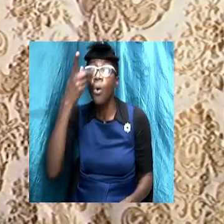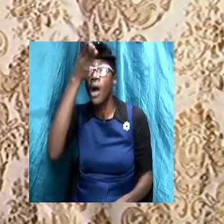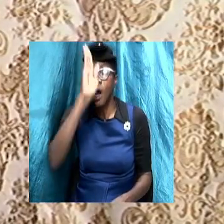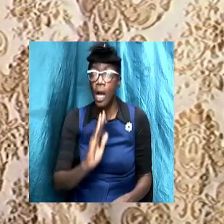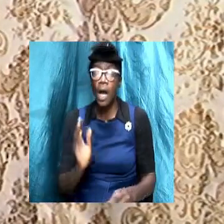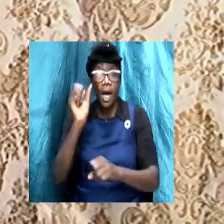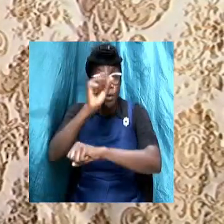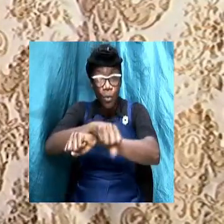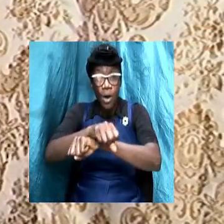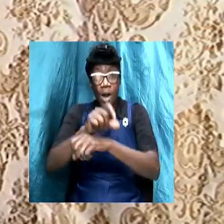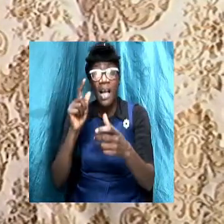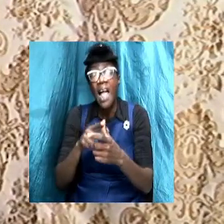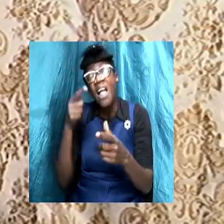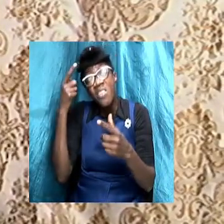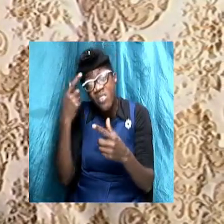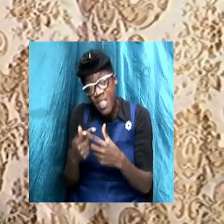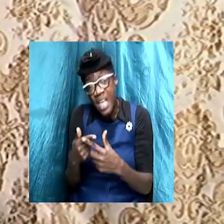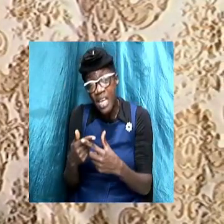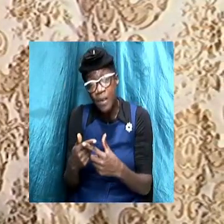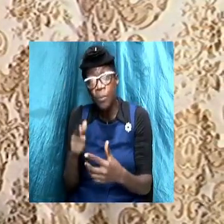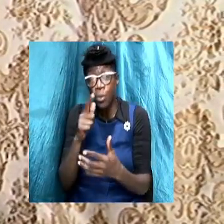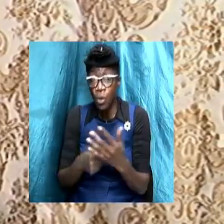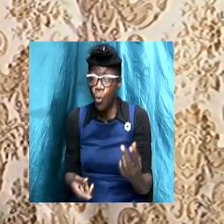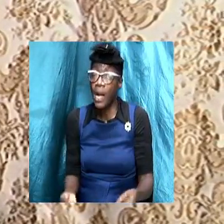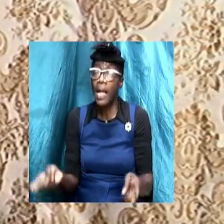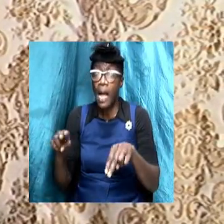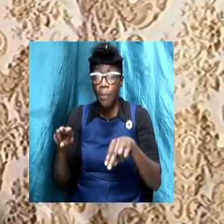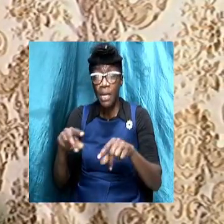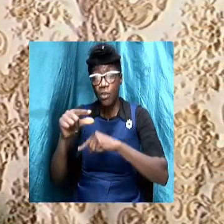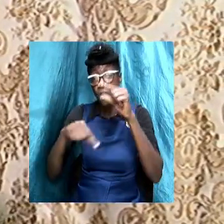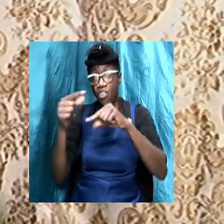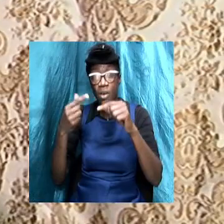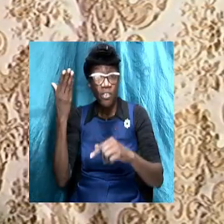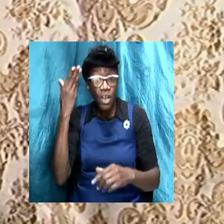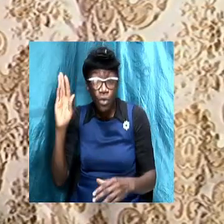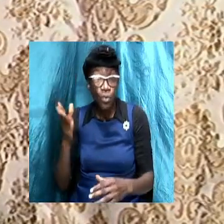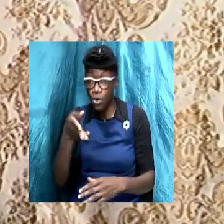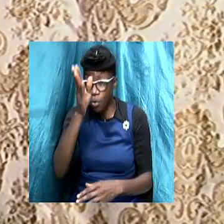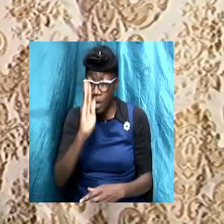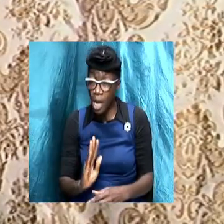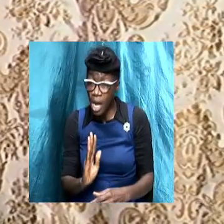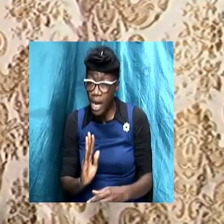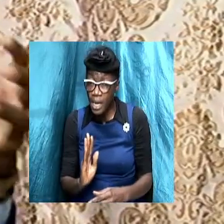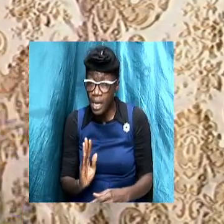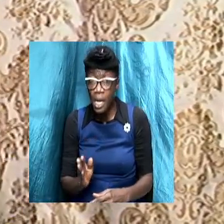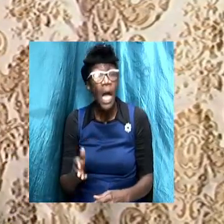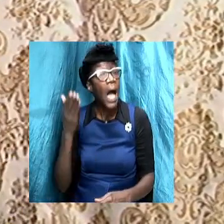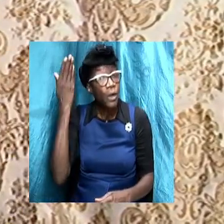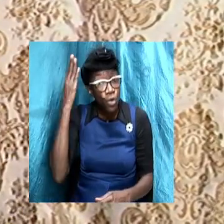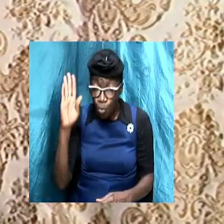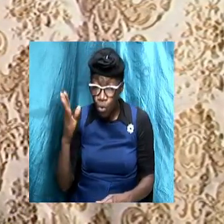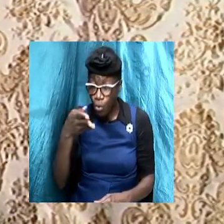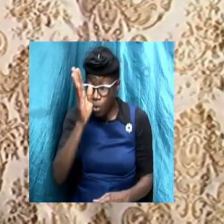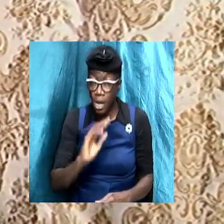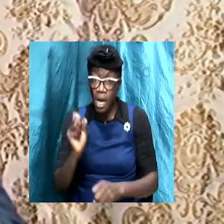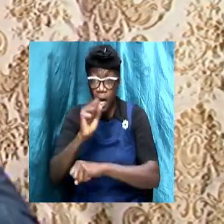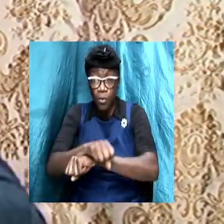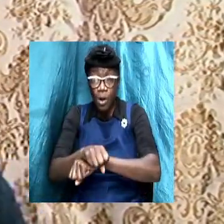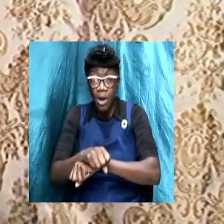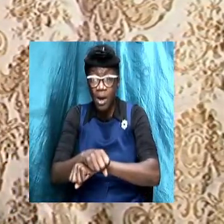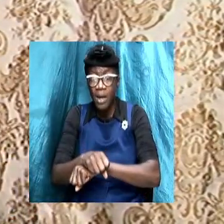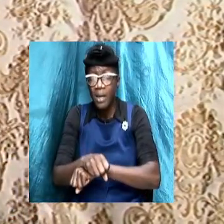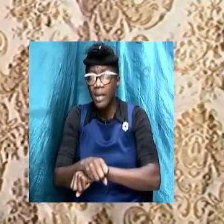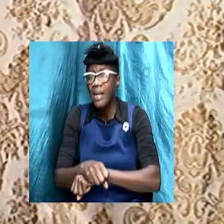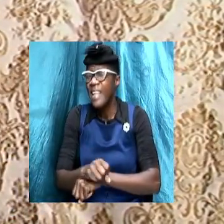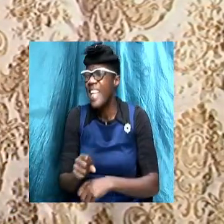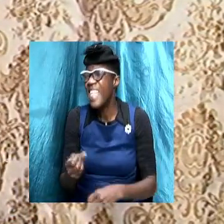what? Eventually, what will happen to a generation that do not know God and a generation that do not know the works of God, they will eventually